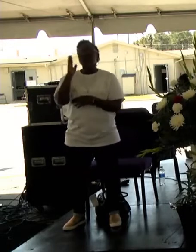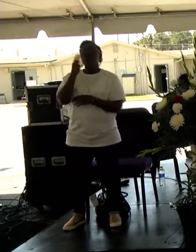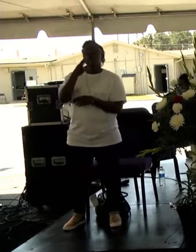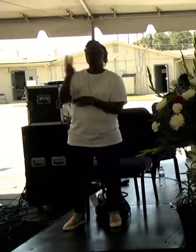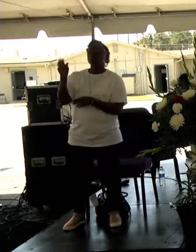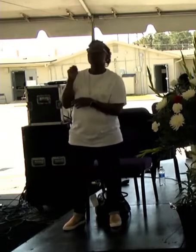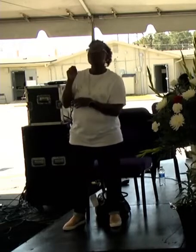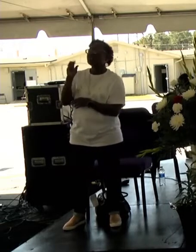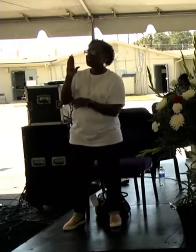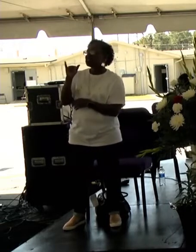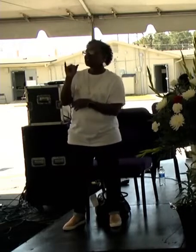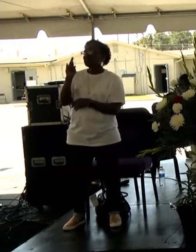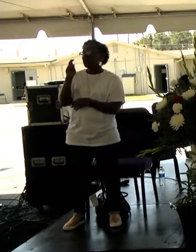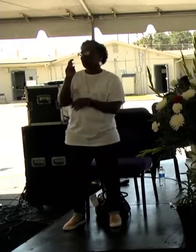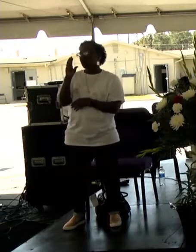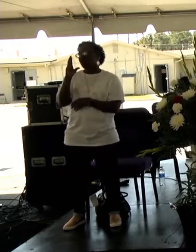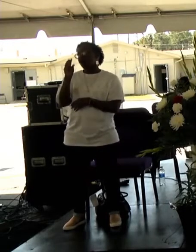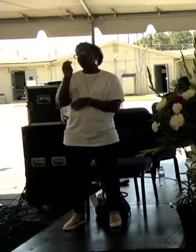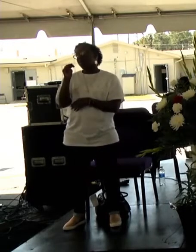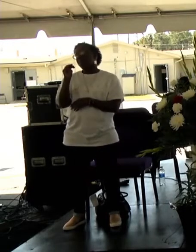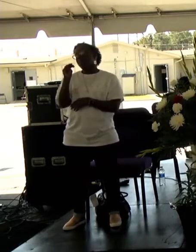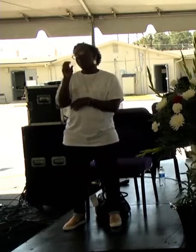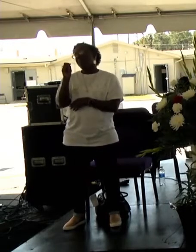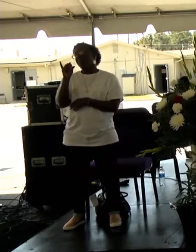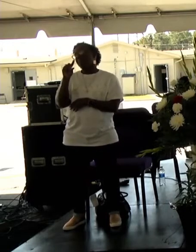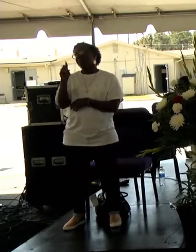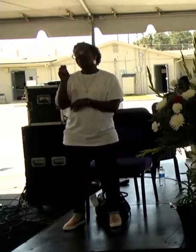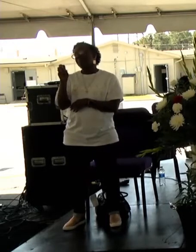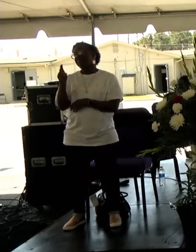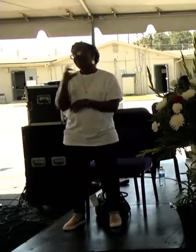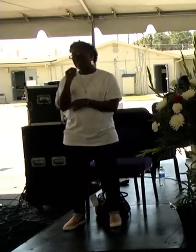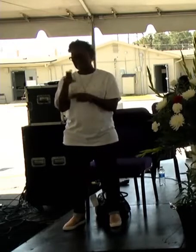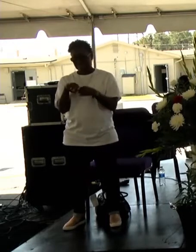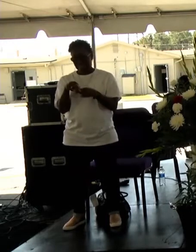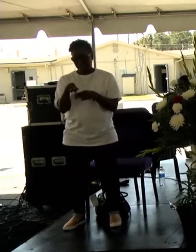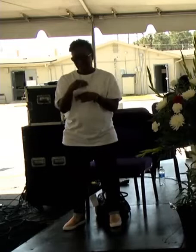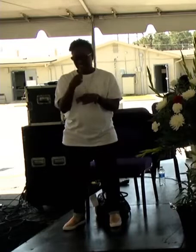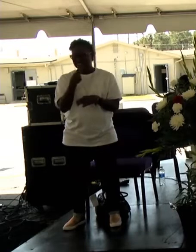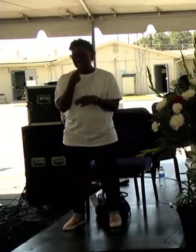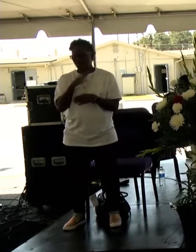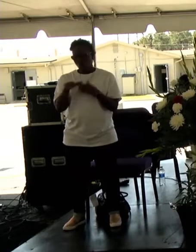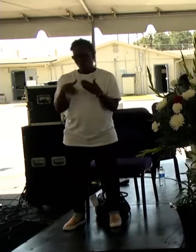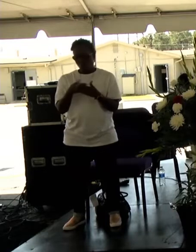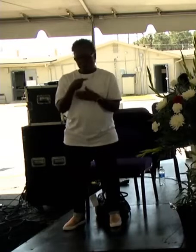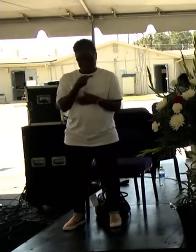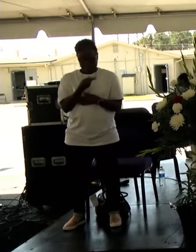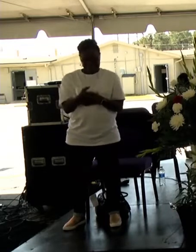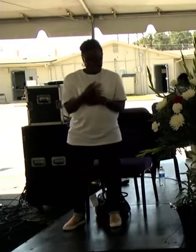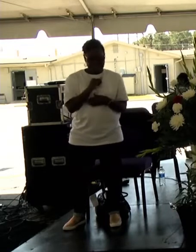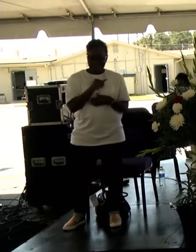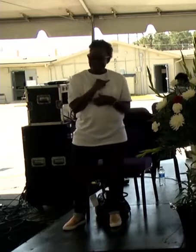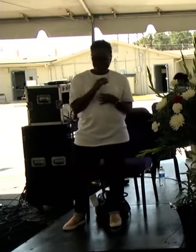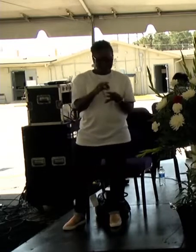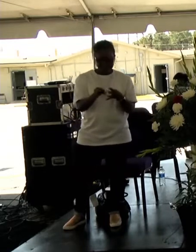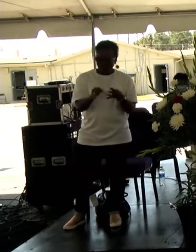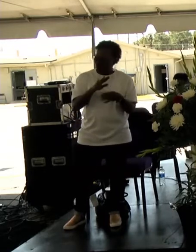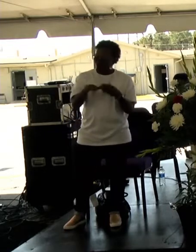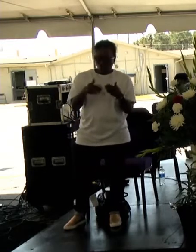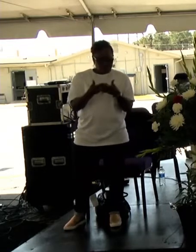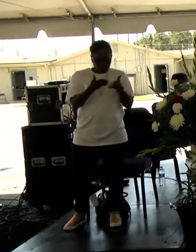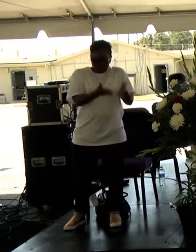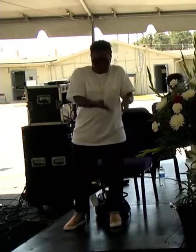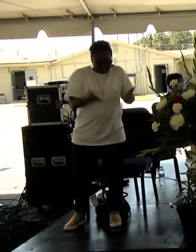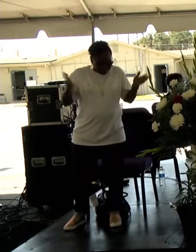he was from the tribe of Benjamin. But he was sitting there, and he was saying, all this stuff, I counted all as loss. Because while